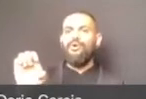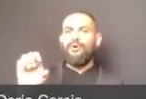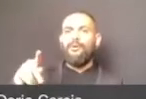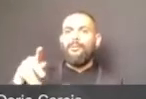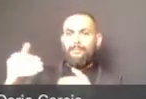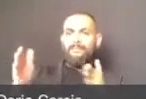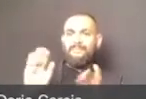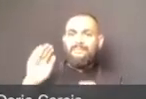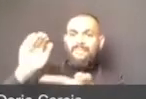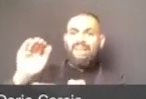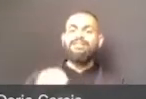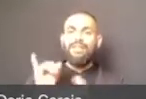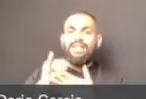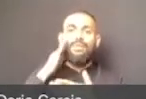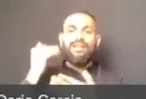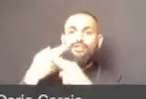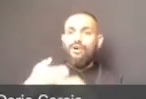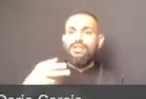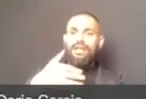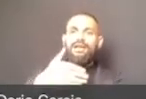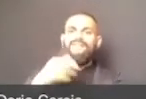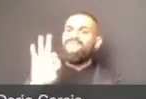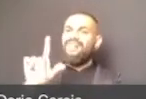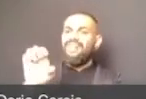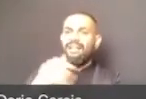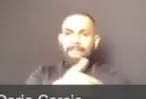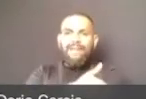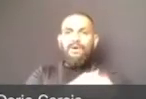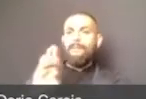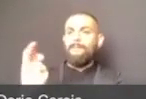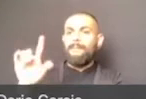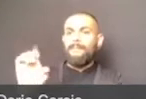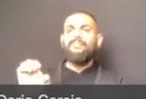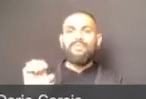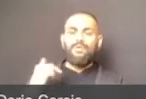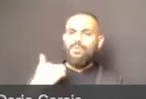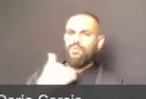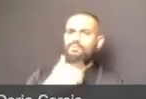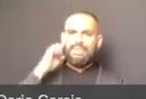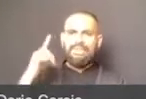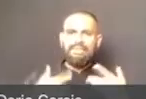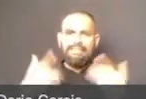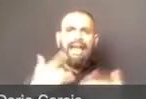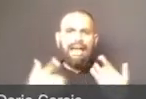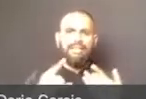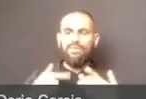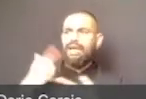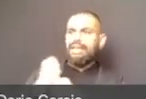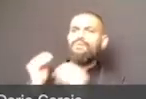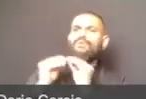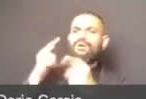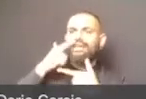Bundle. So again, we think it's exciting. We are getting interest. The RFI will be out